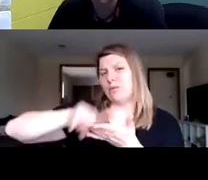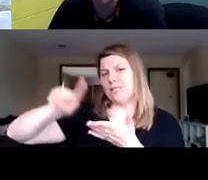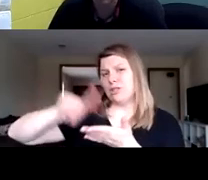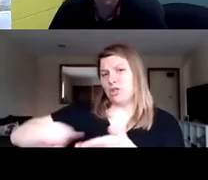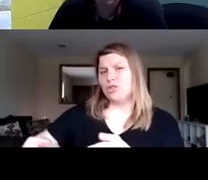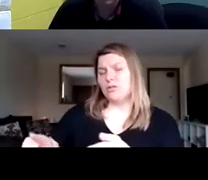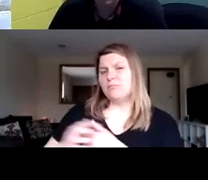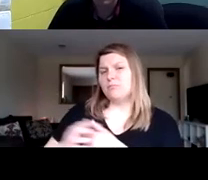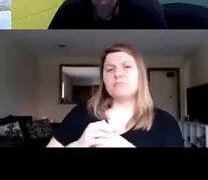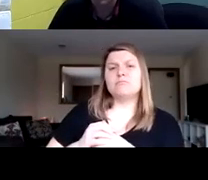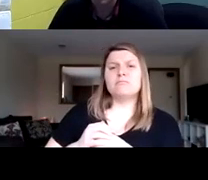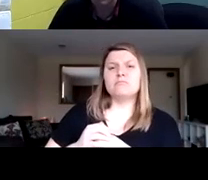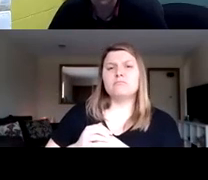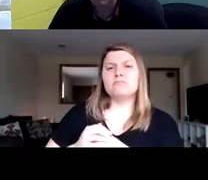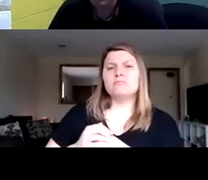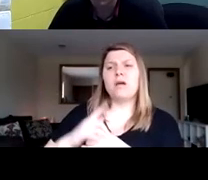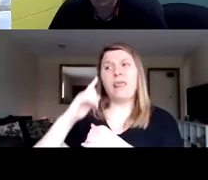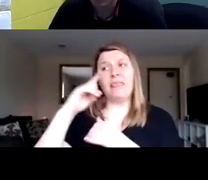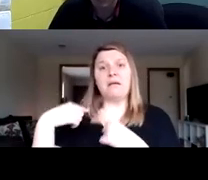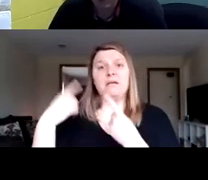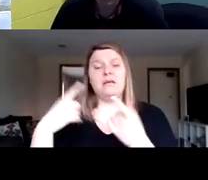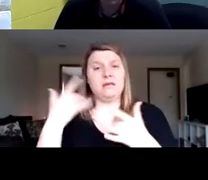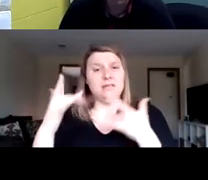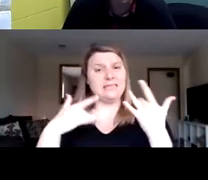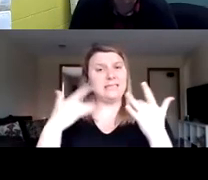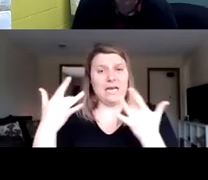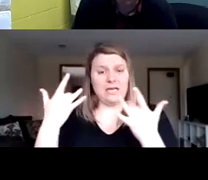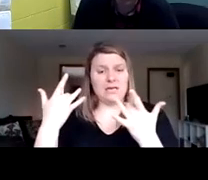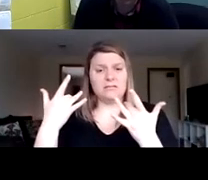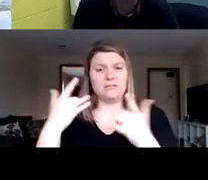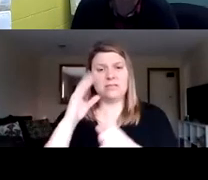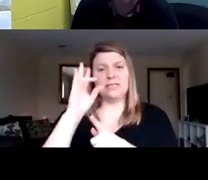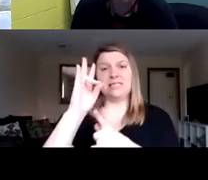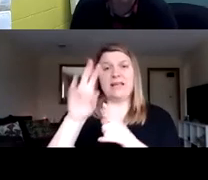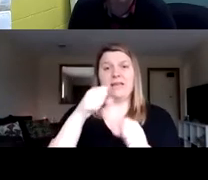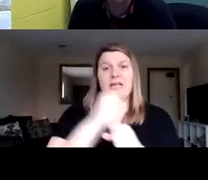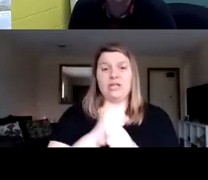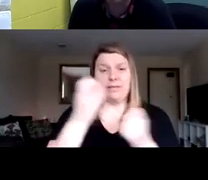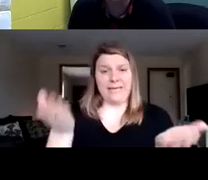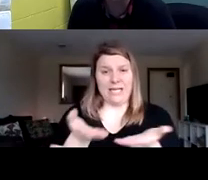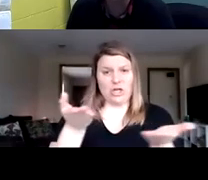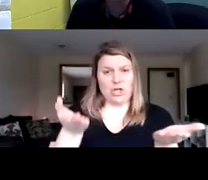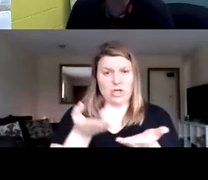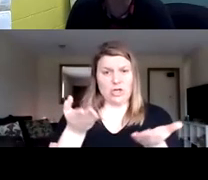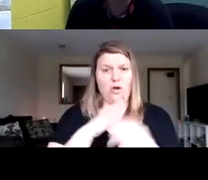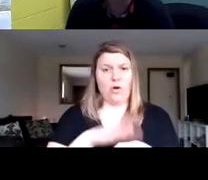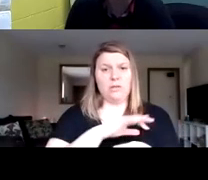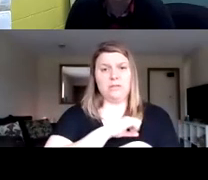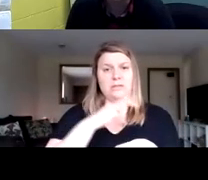think it's been exciting. Just within like the 7 years I've been here on faculty, I've